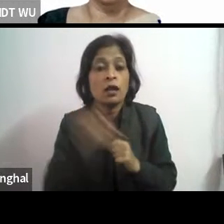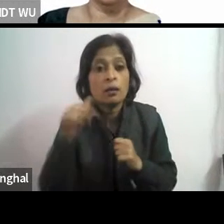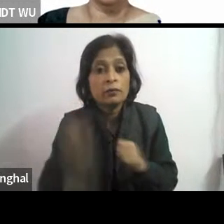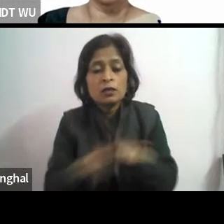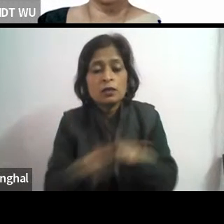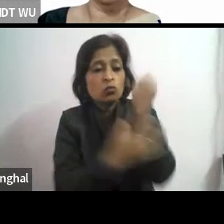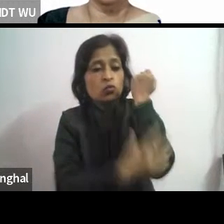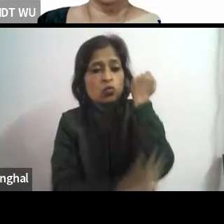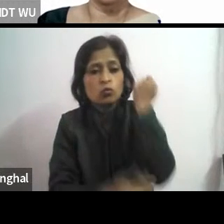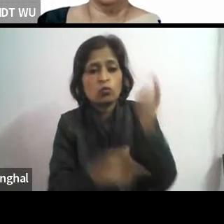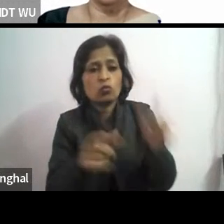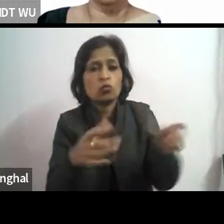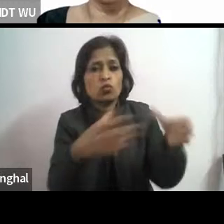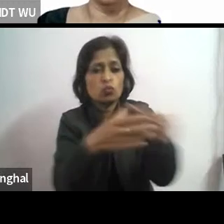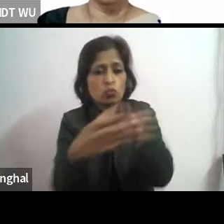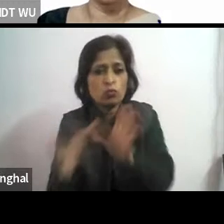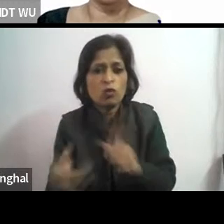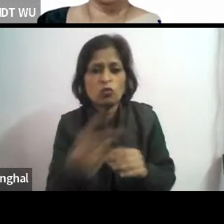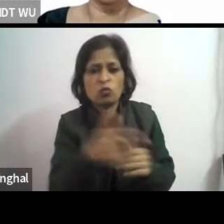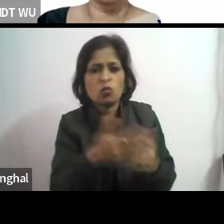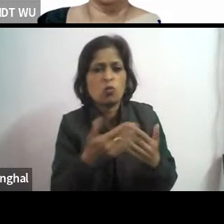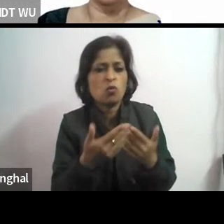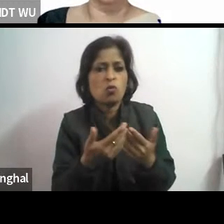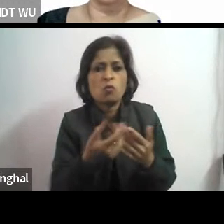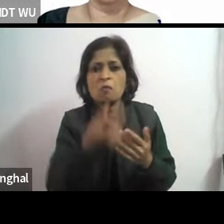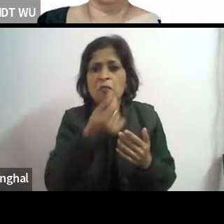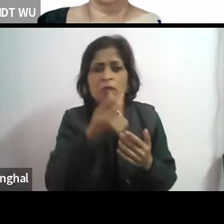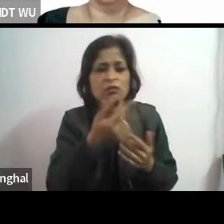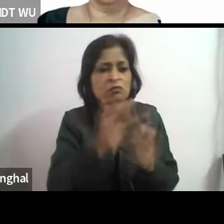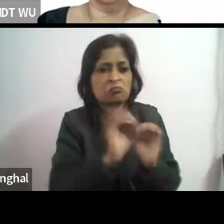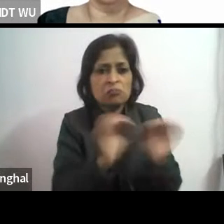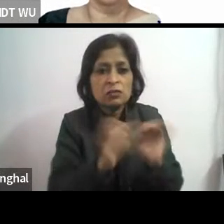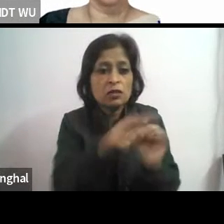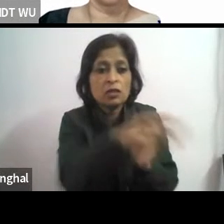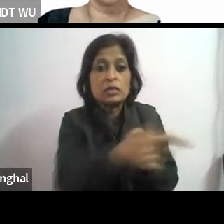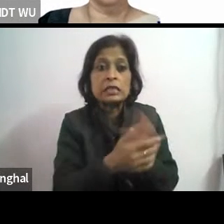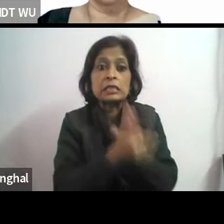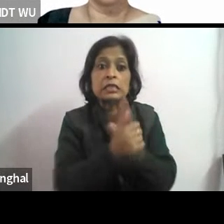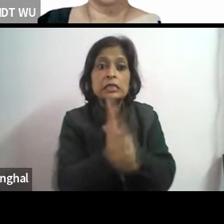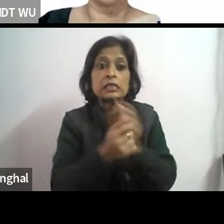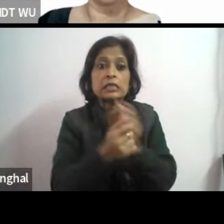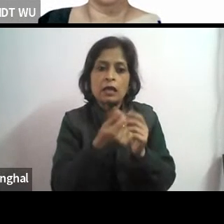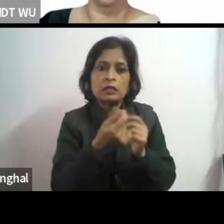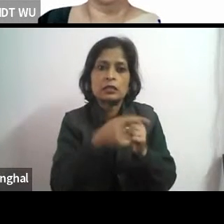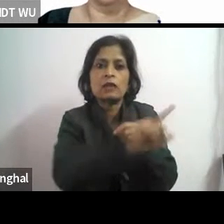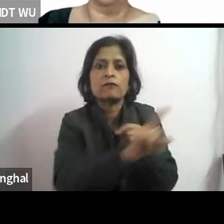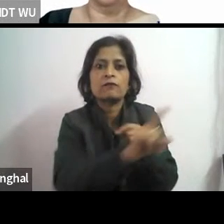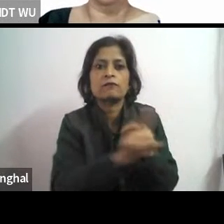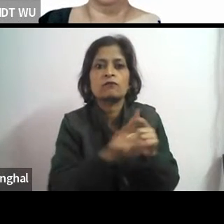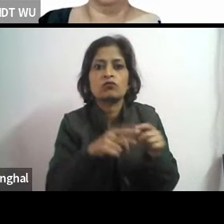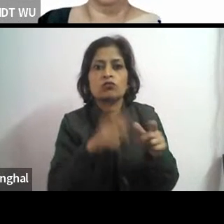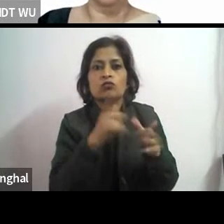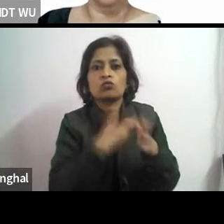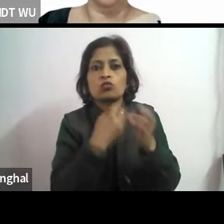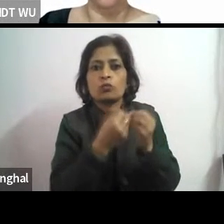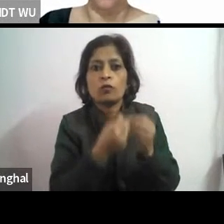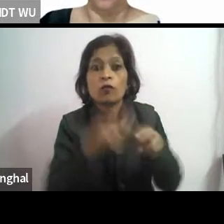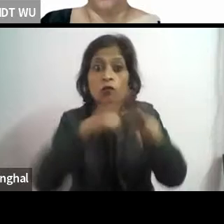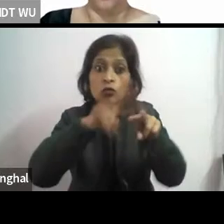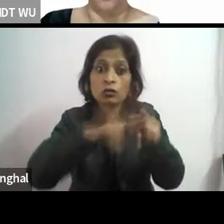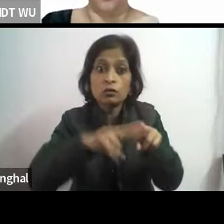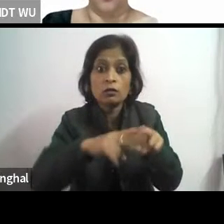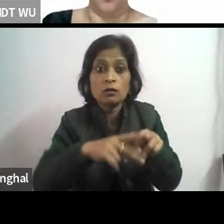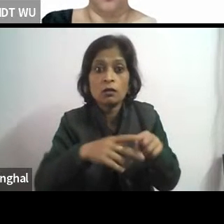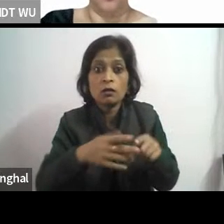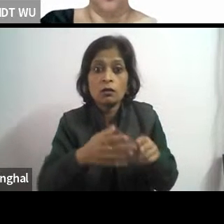marginalized people, they need to be financially independent. Skills, vocational training will play a vital role. I'm a